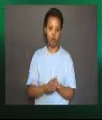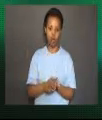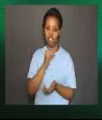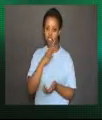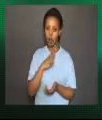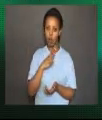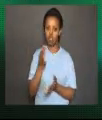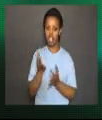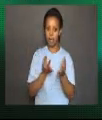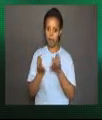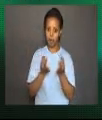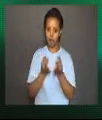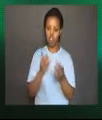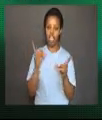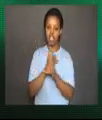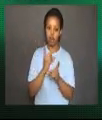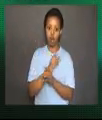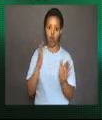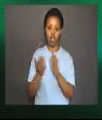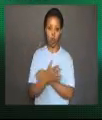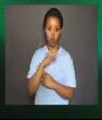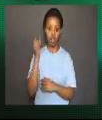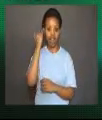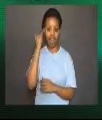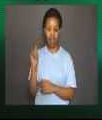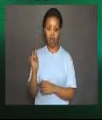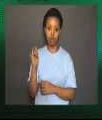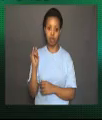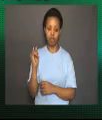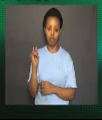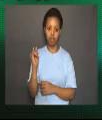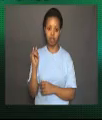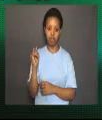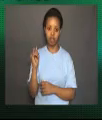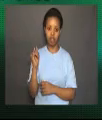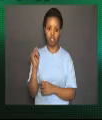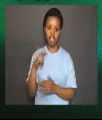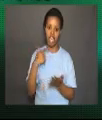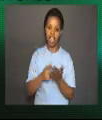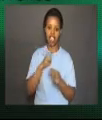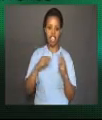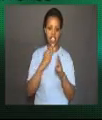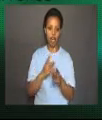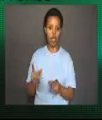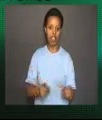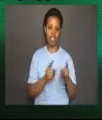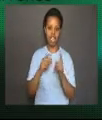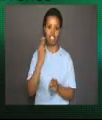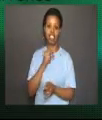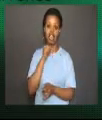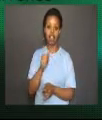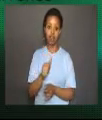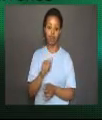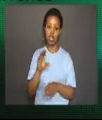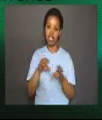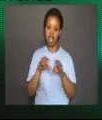explained natural occurrences and ideas without using scientific methods